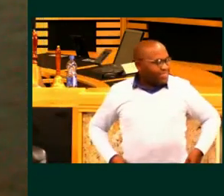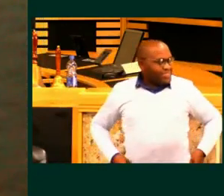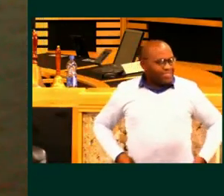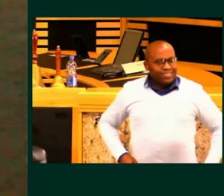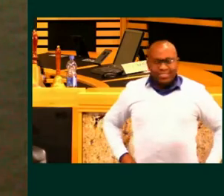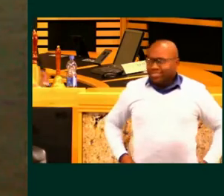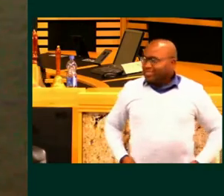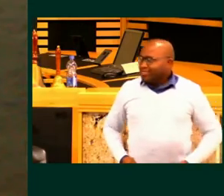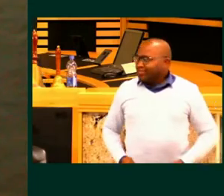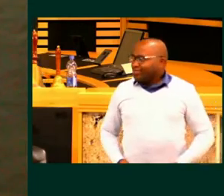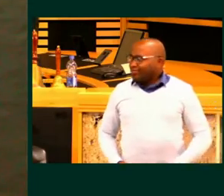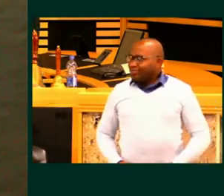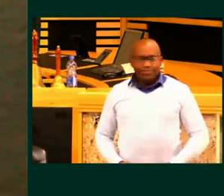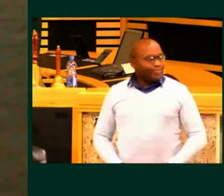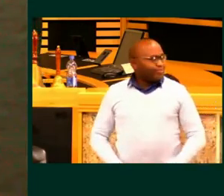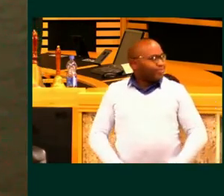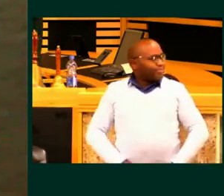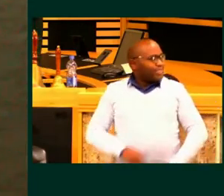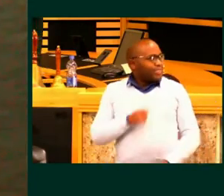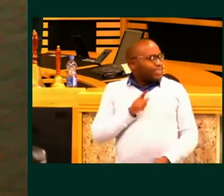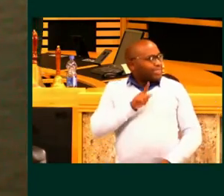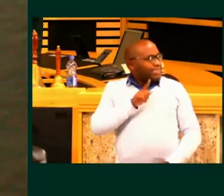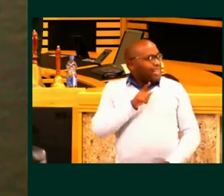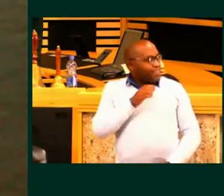f 10 minutes